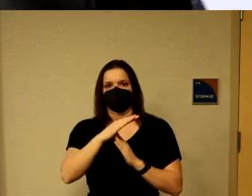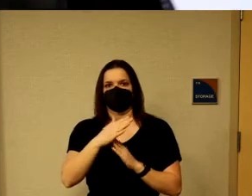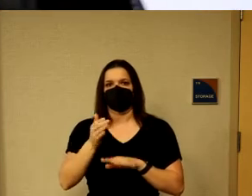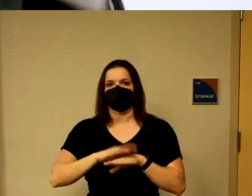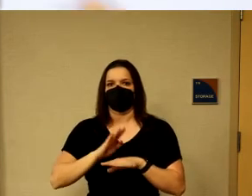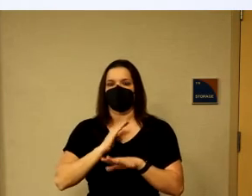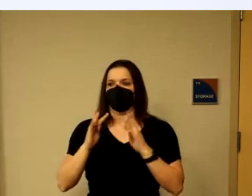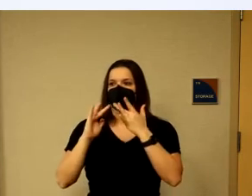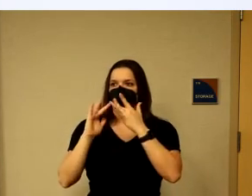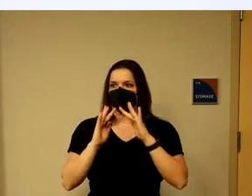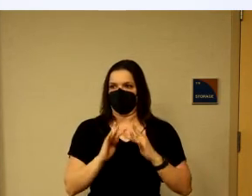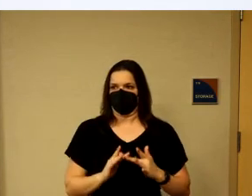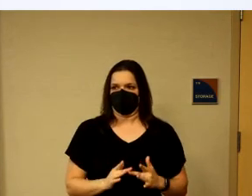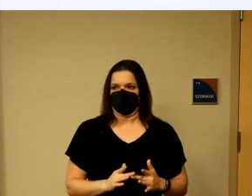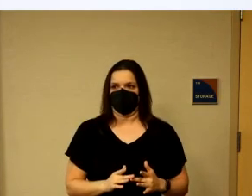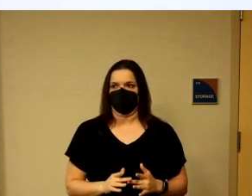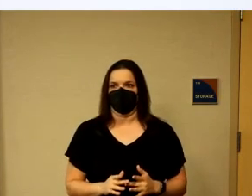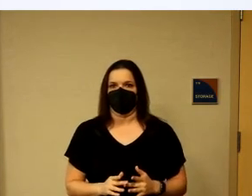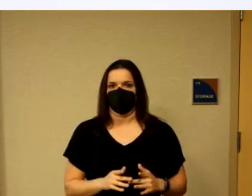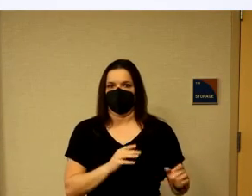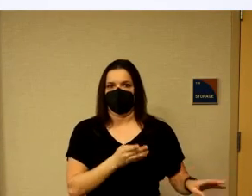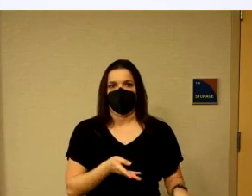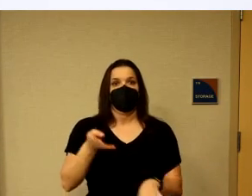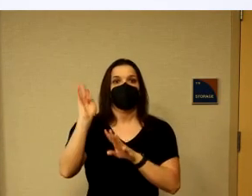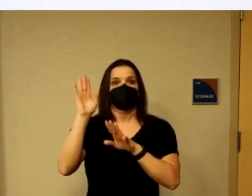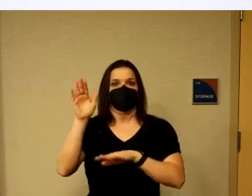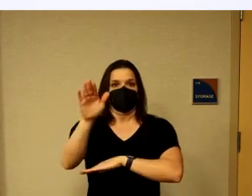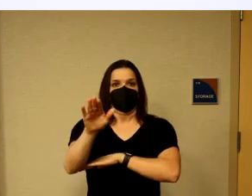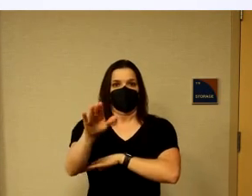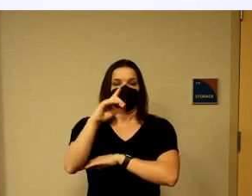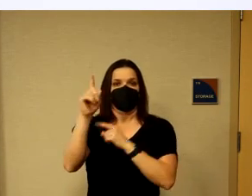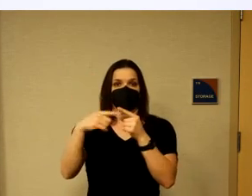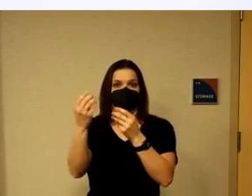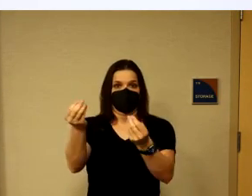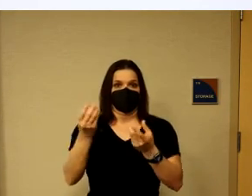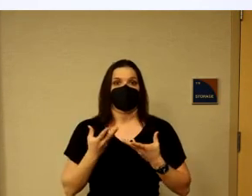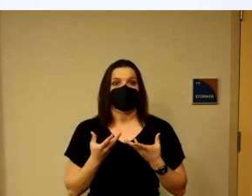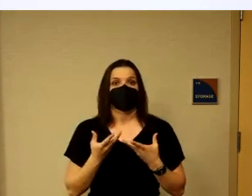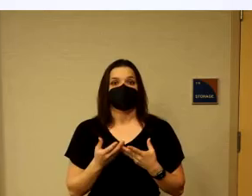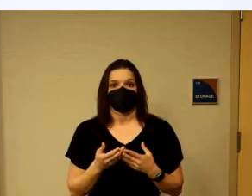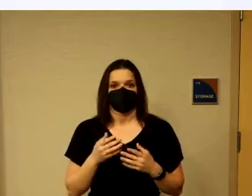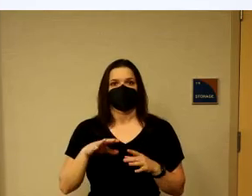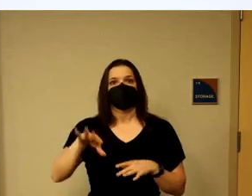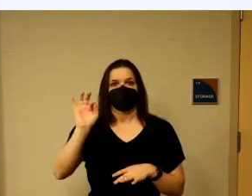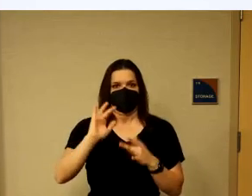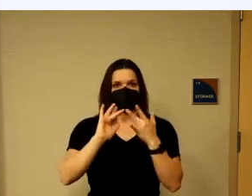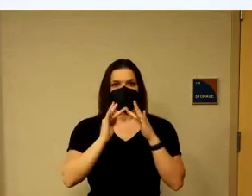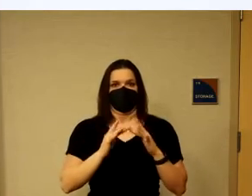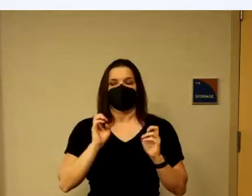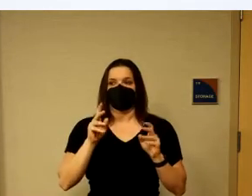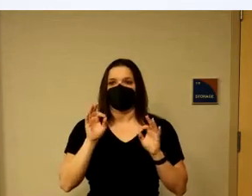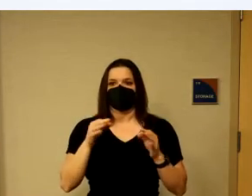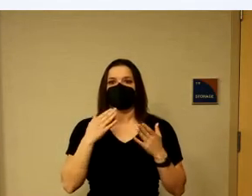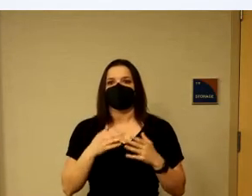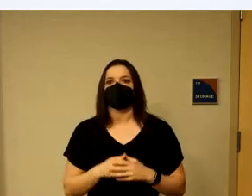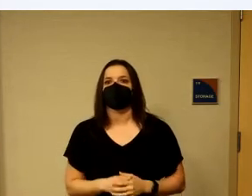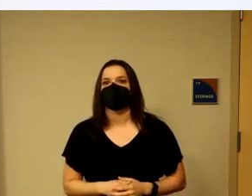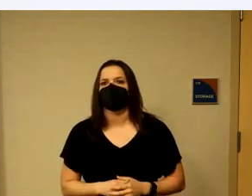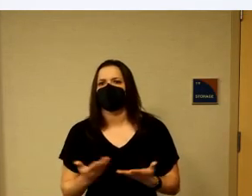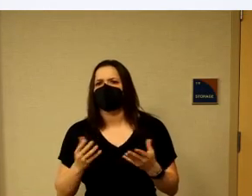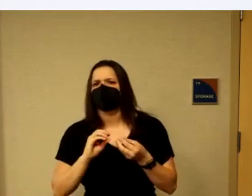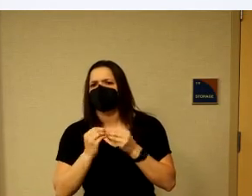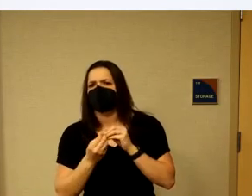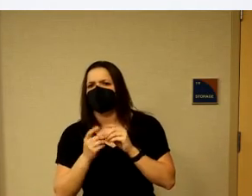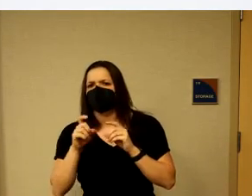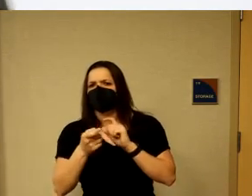is on our website now. Yeah, I loaded it this afternoon when Angel gave it to me, so it's not on our website. Thank you. yeah. And what's the